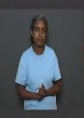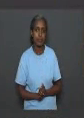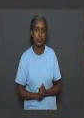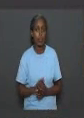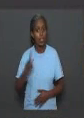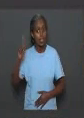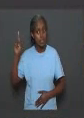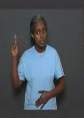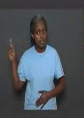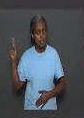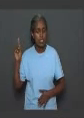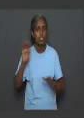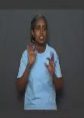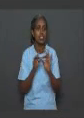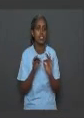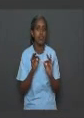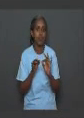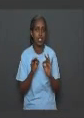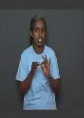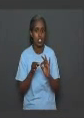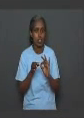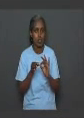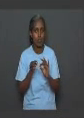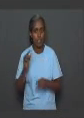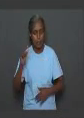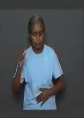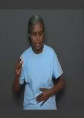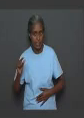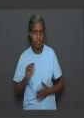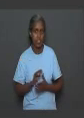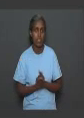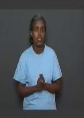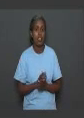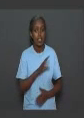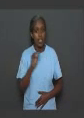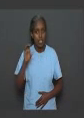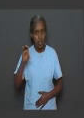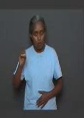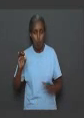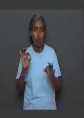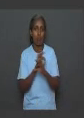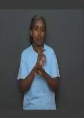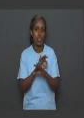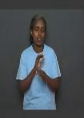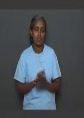This is the definition of a minor and a cofactor.